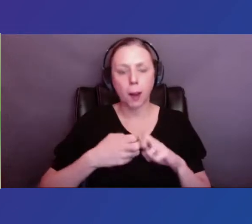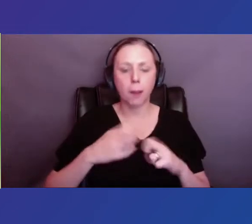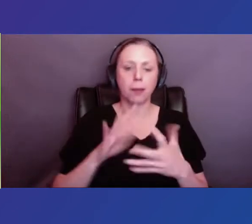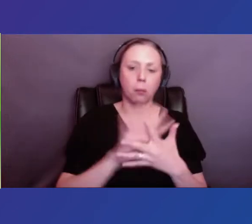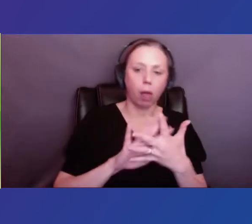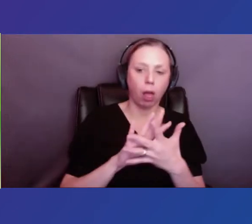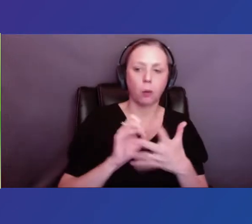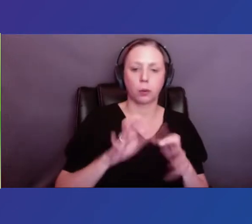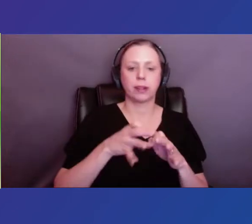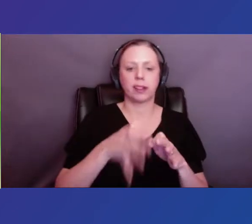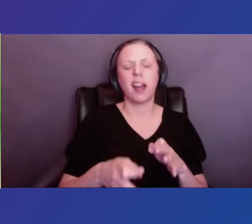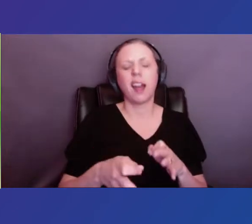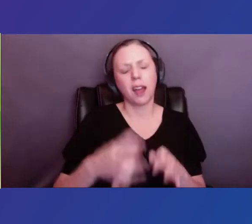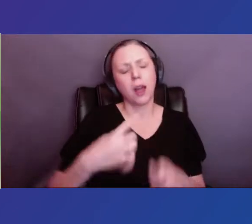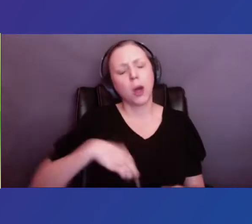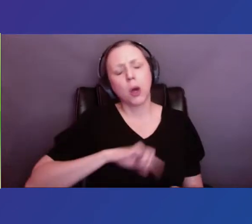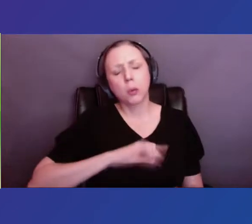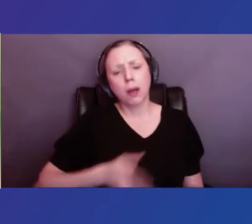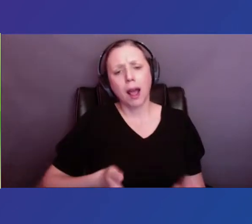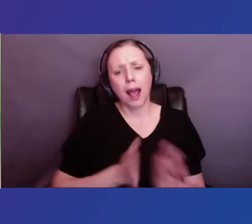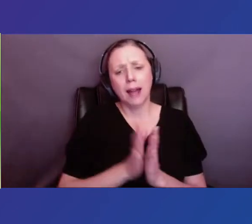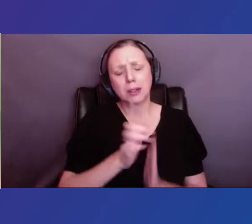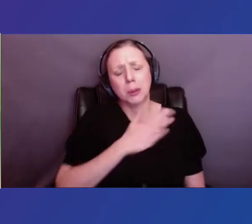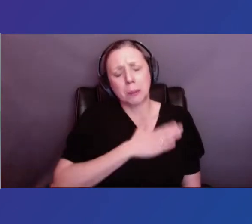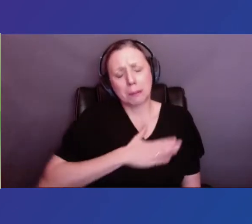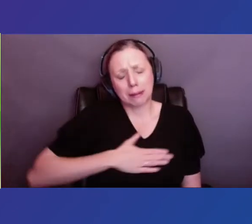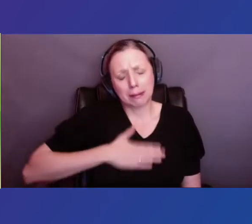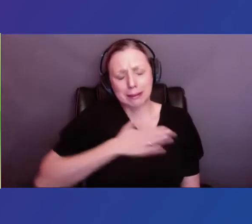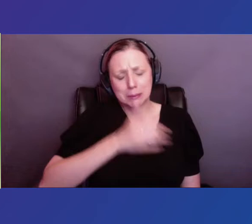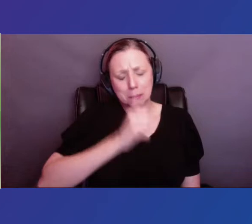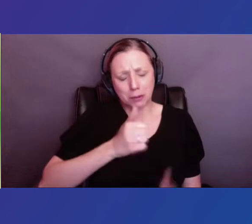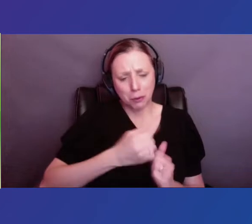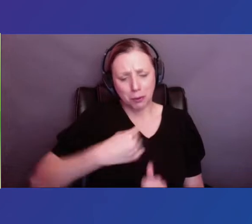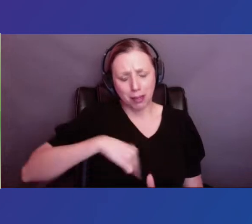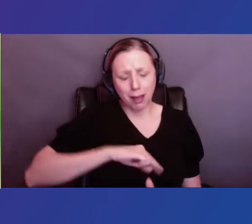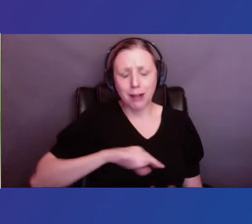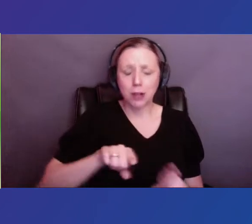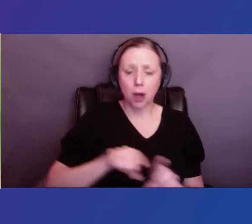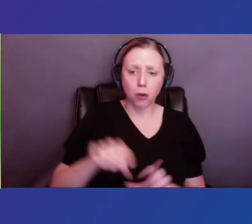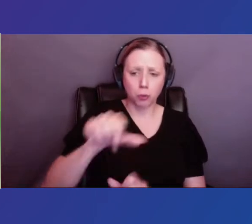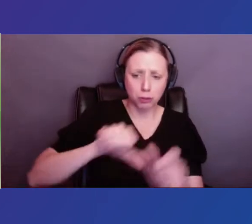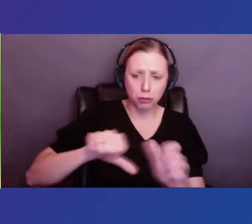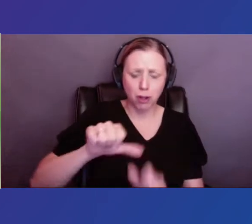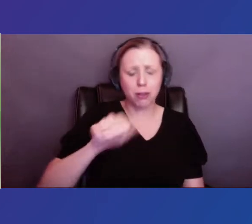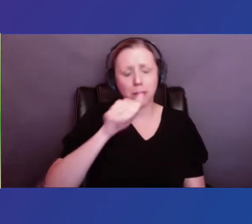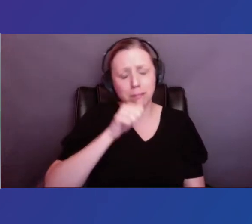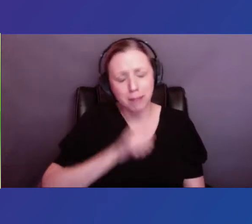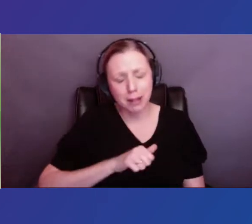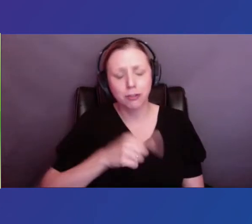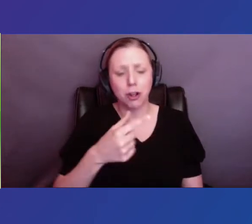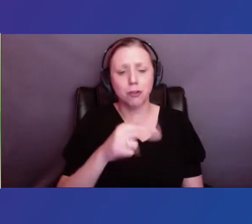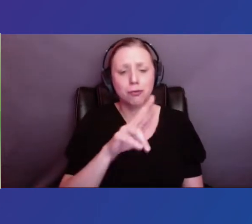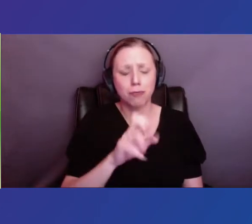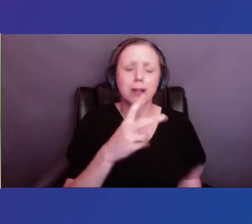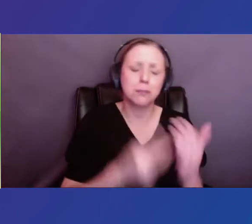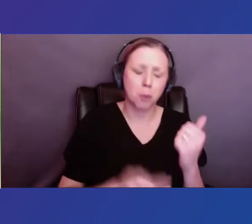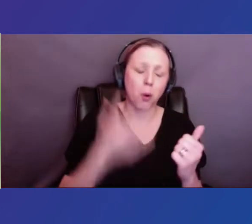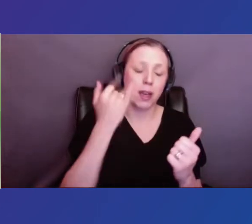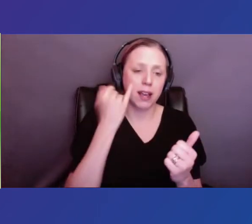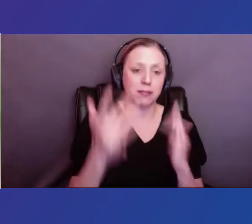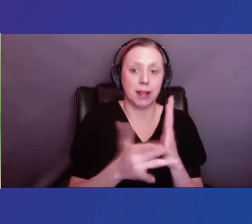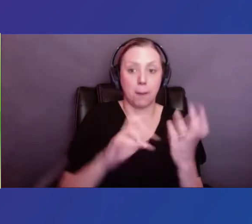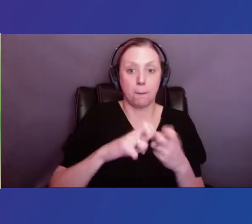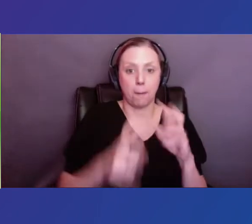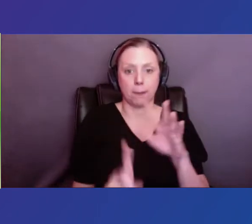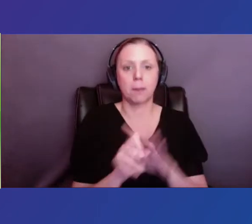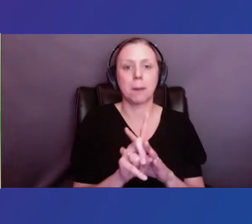together. We invite you to extend us and each other grace and patience in the event that that does occur.